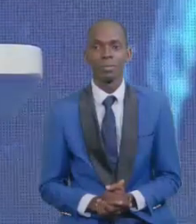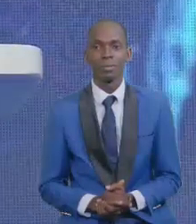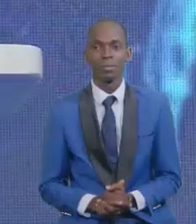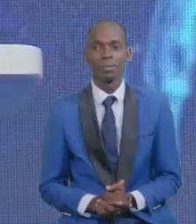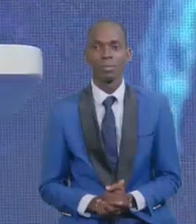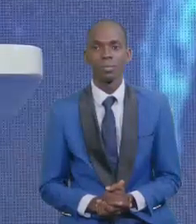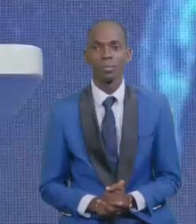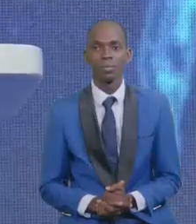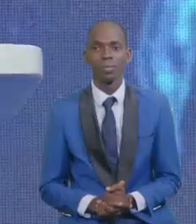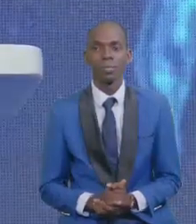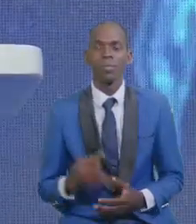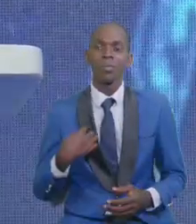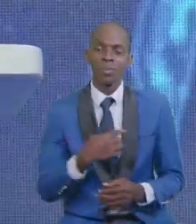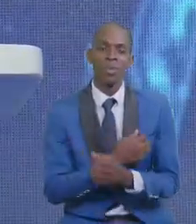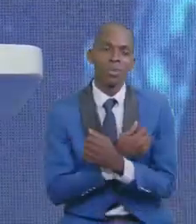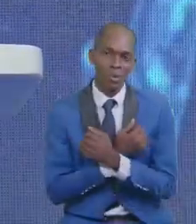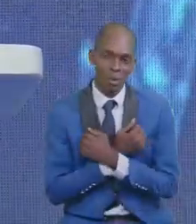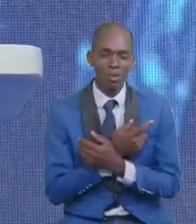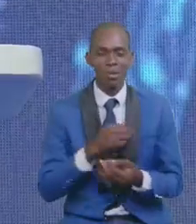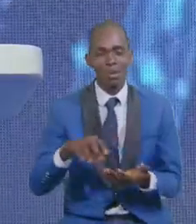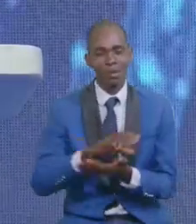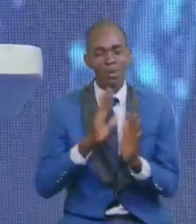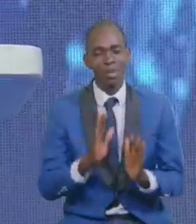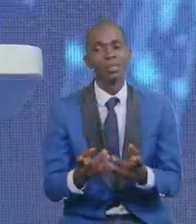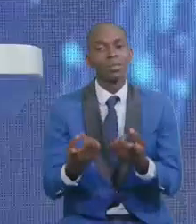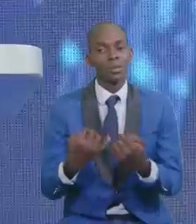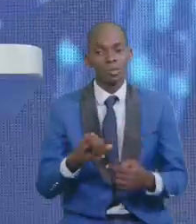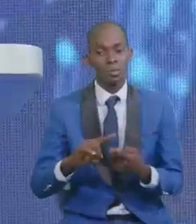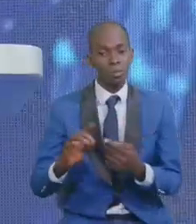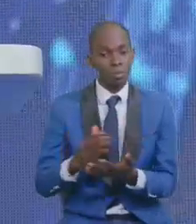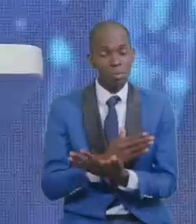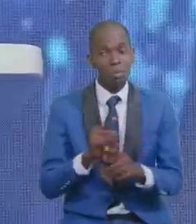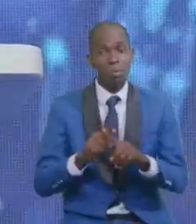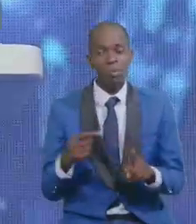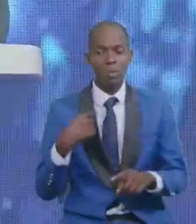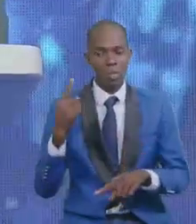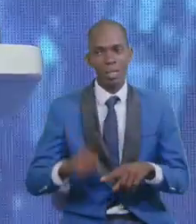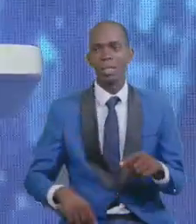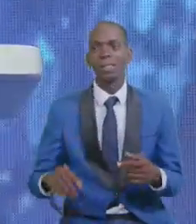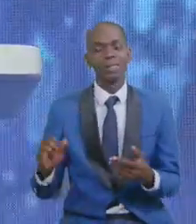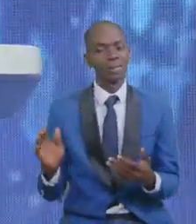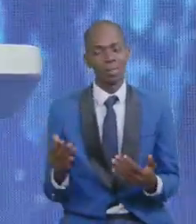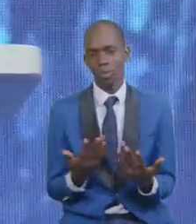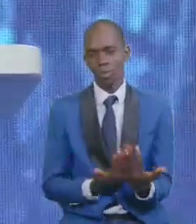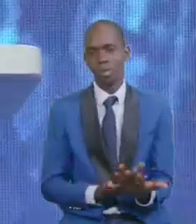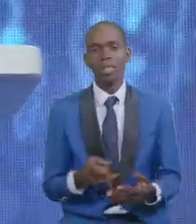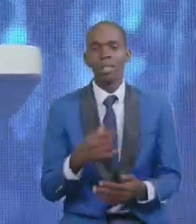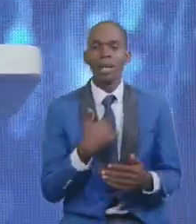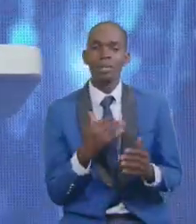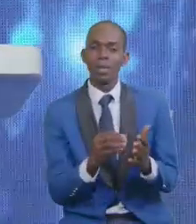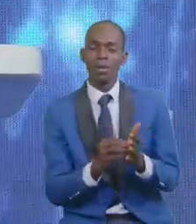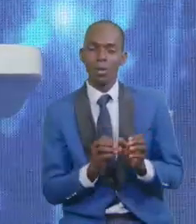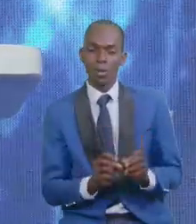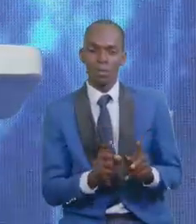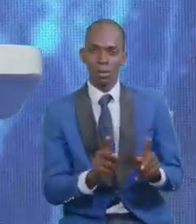We love the choir coming to sing, but we cannot wait. They'll have their chance the other days of